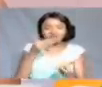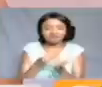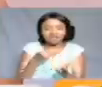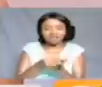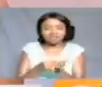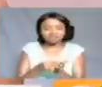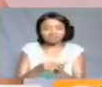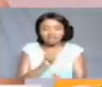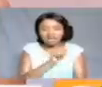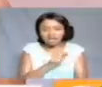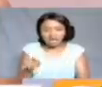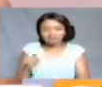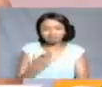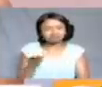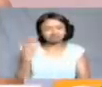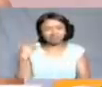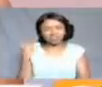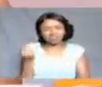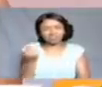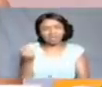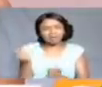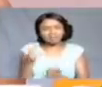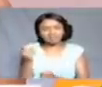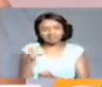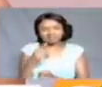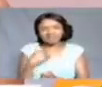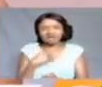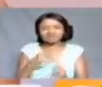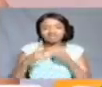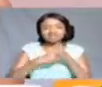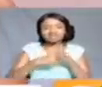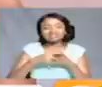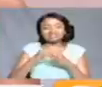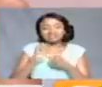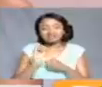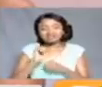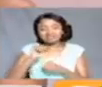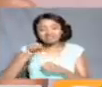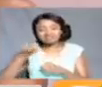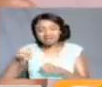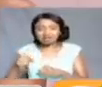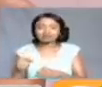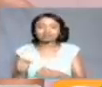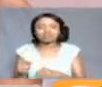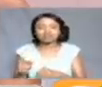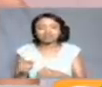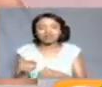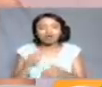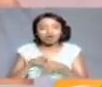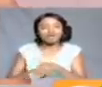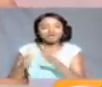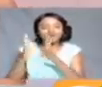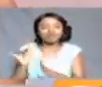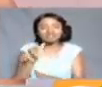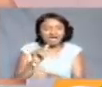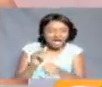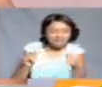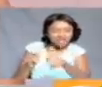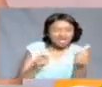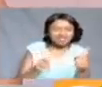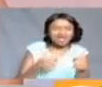at the time, it was a few months ago, I think I had maybe 70,000 followers. I was on the lower end of the scale. Everyone else had